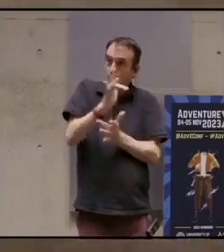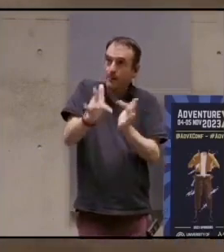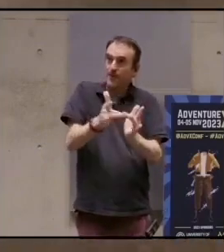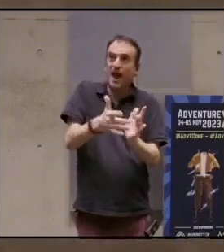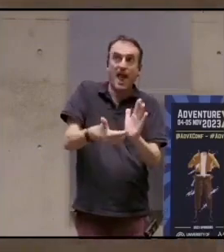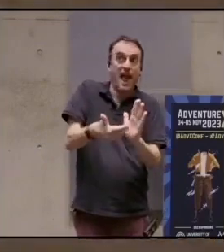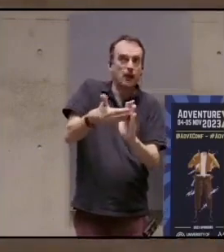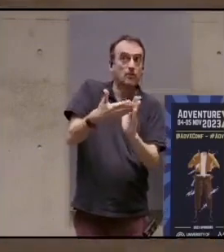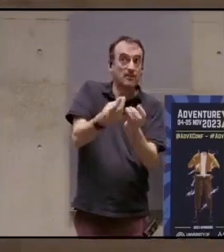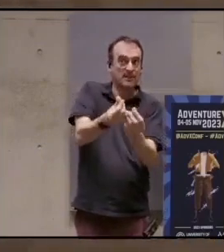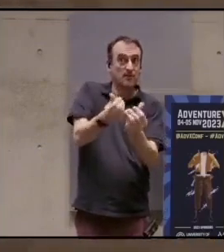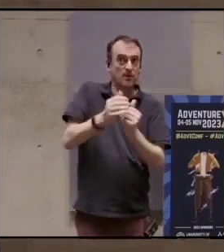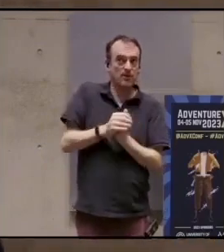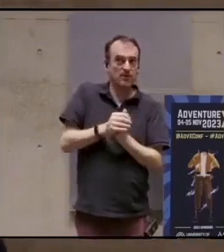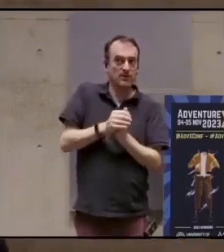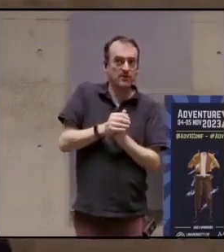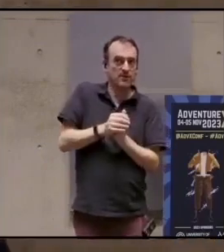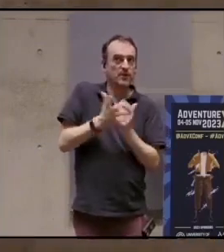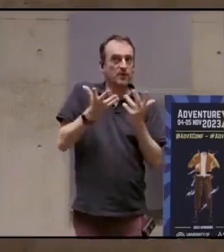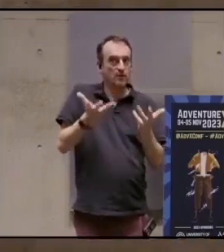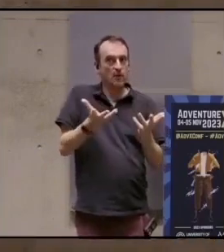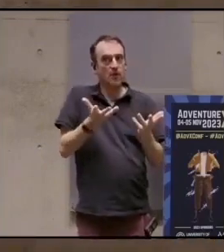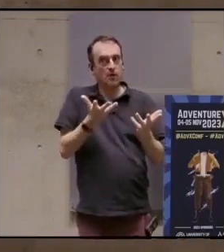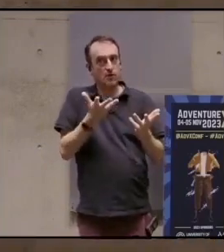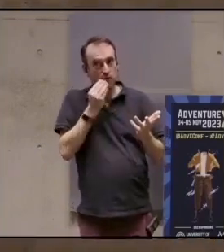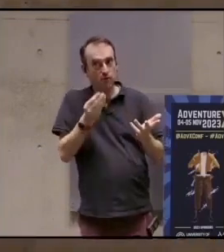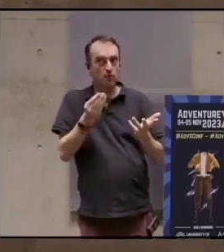awesome, later on, or to share on social media.